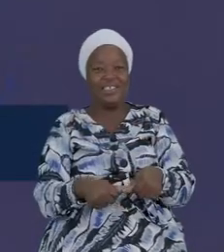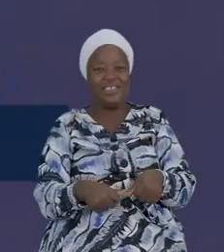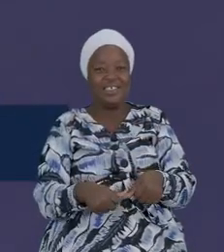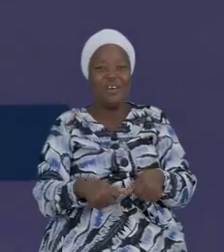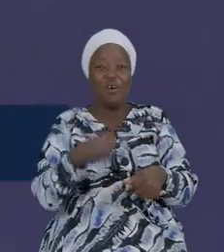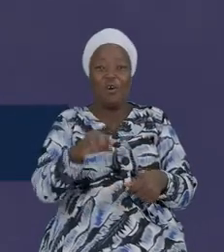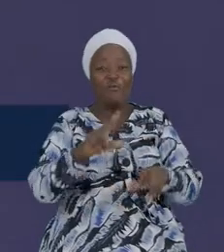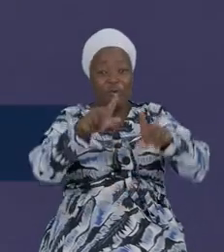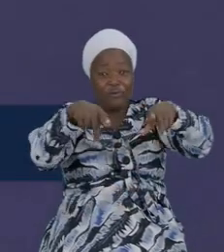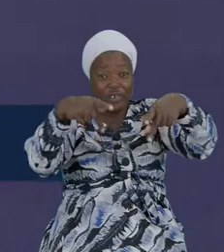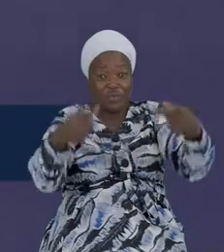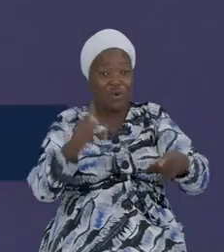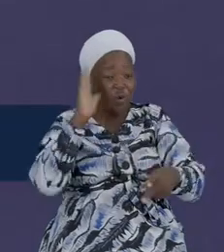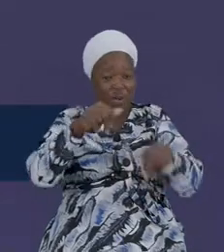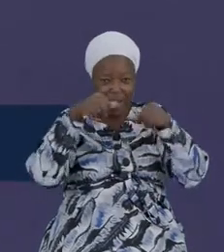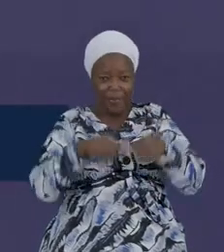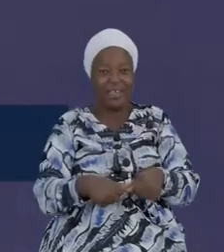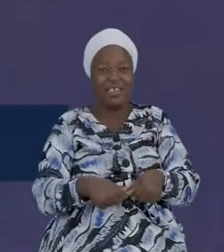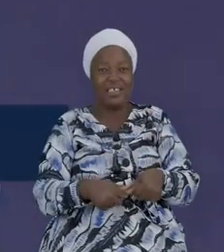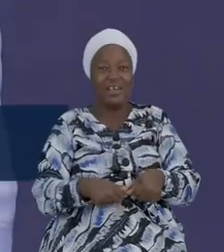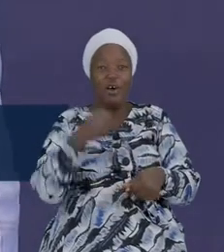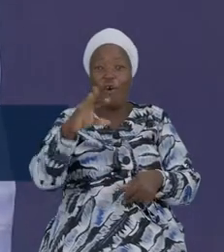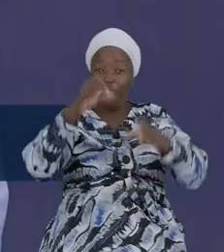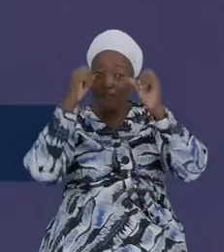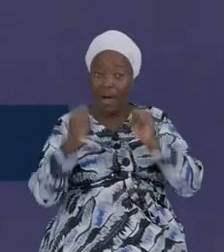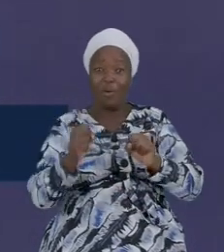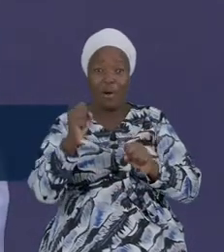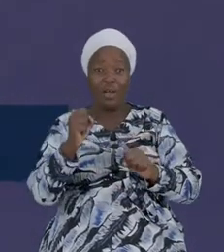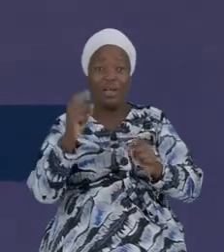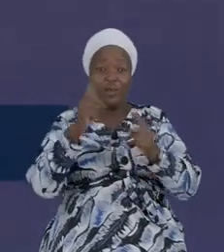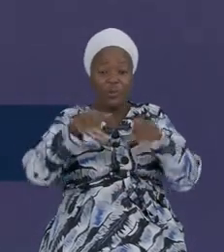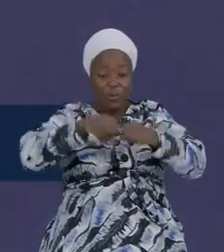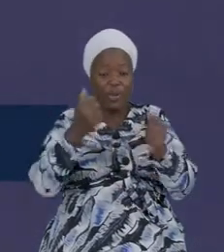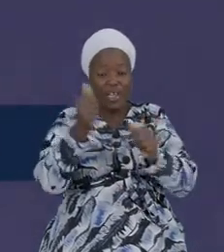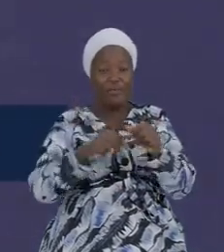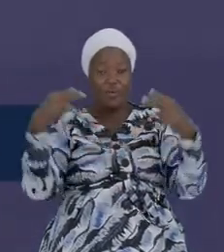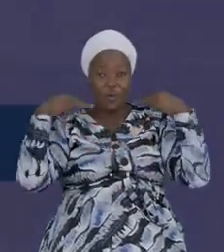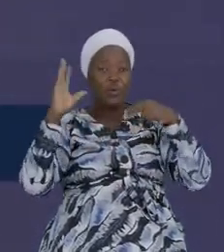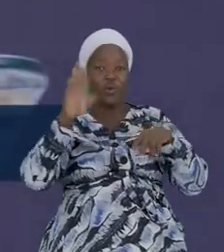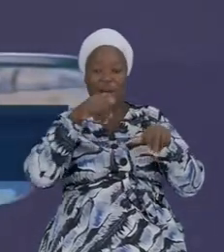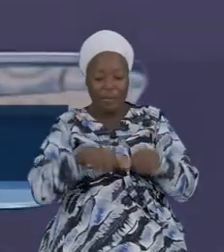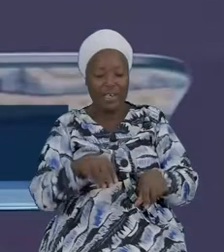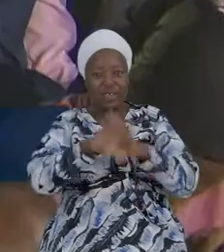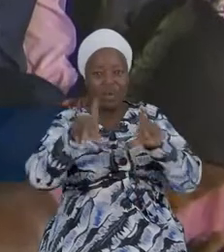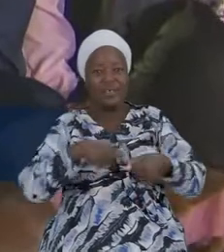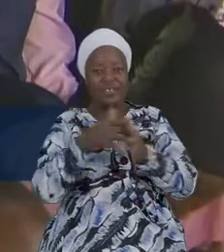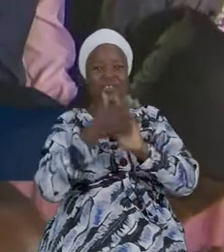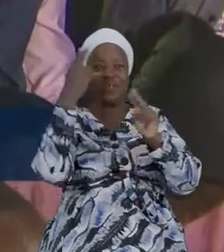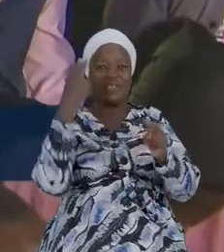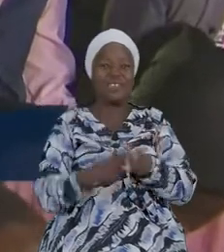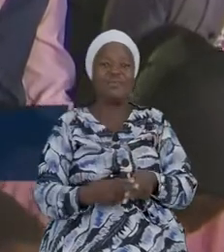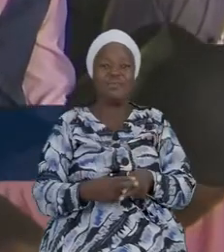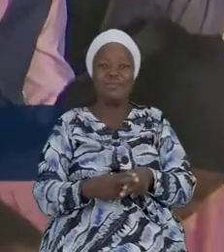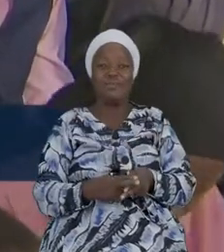Of provision will abide. Of power to break every yoke will abide in your life in Jesus'